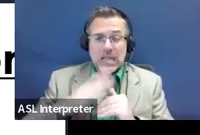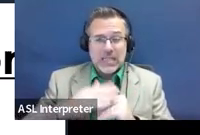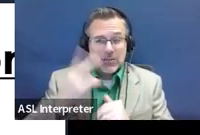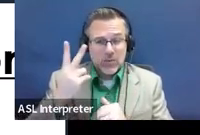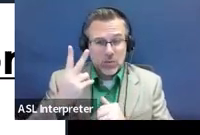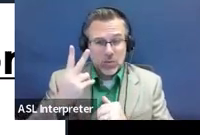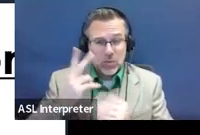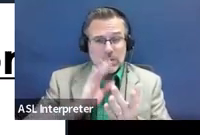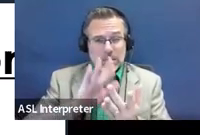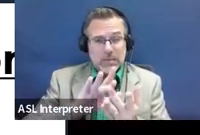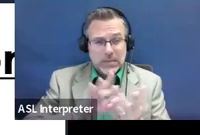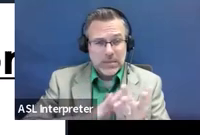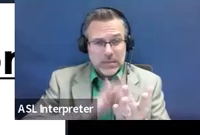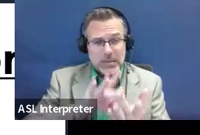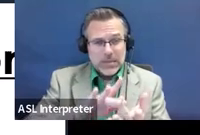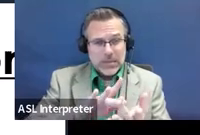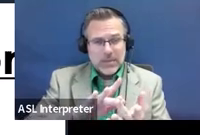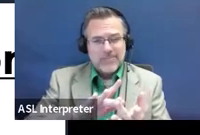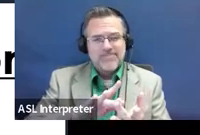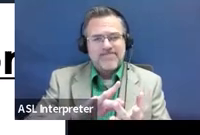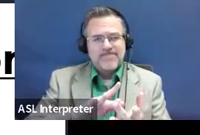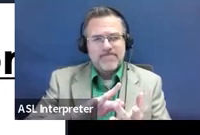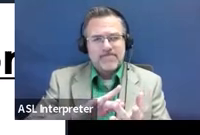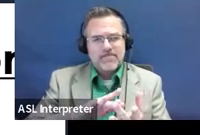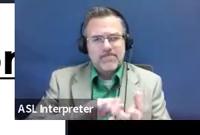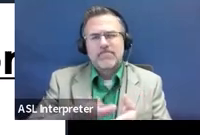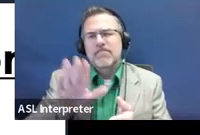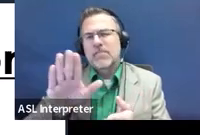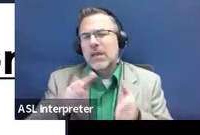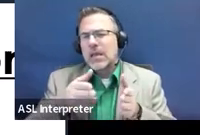So I would have to get back to you about a